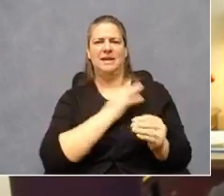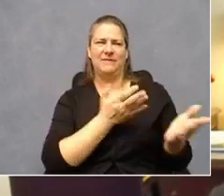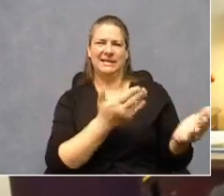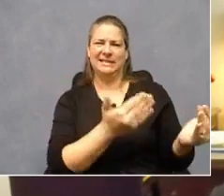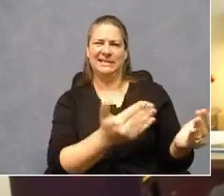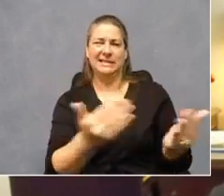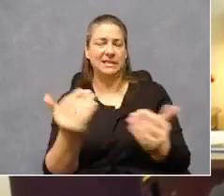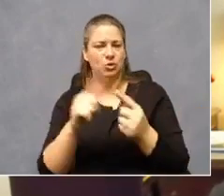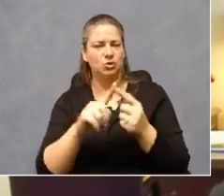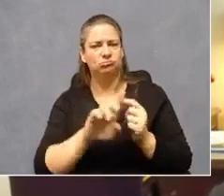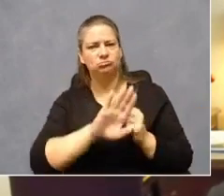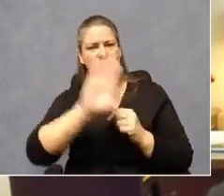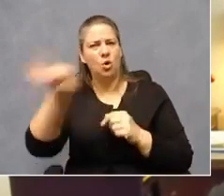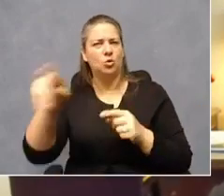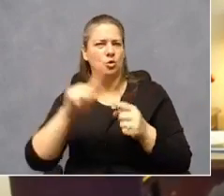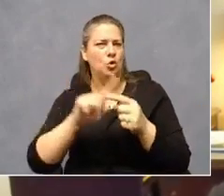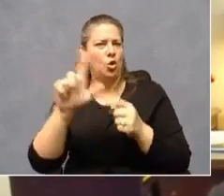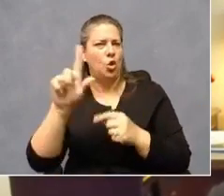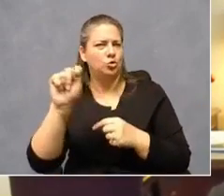a close,